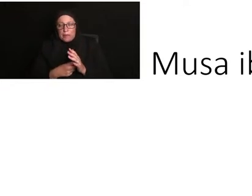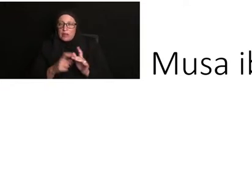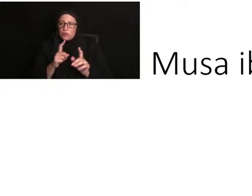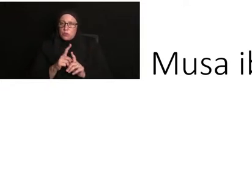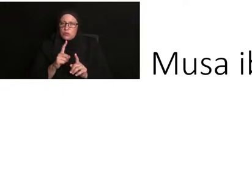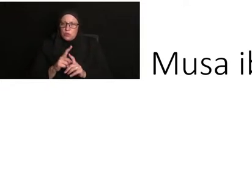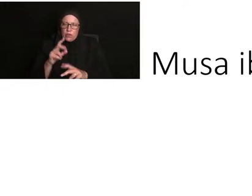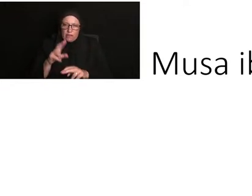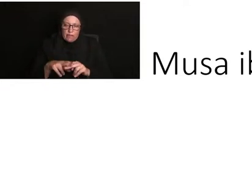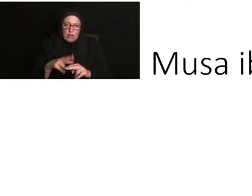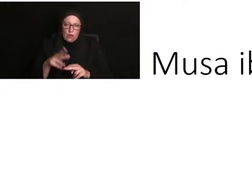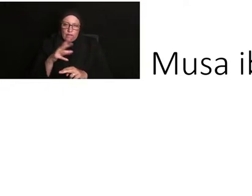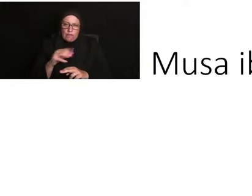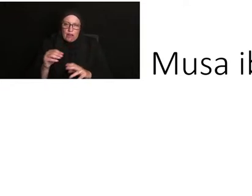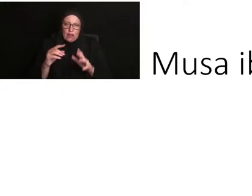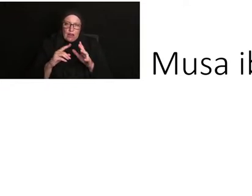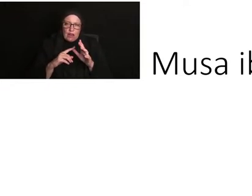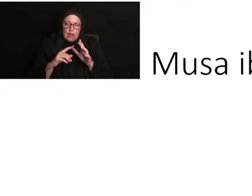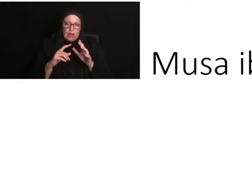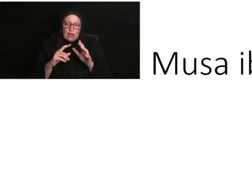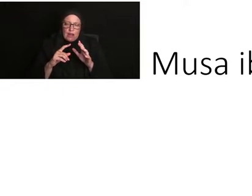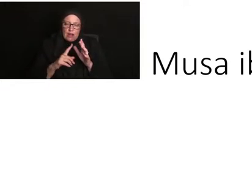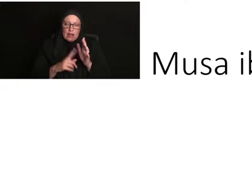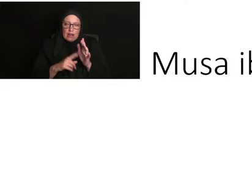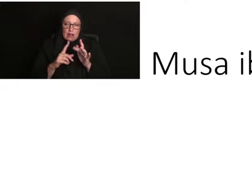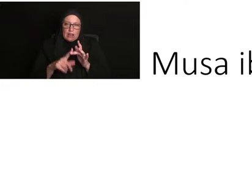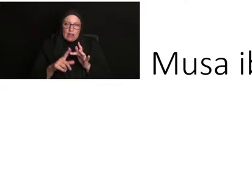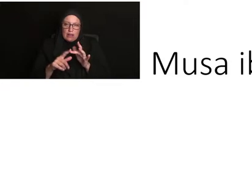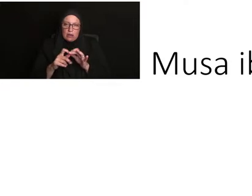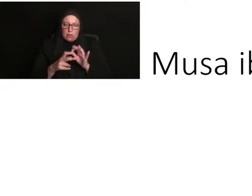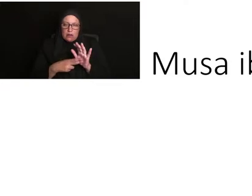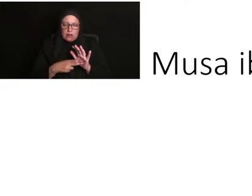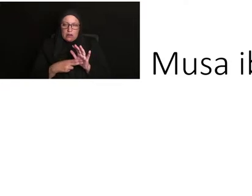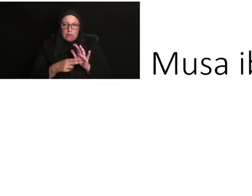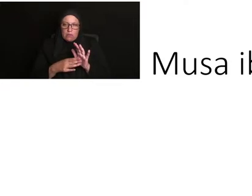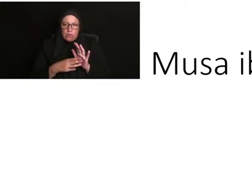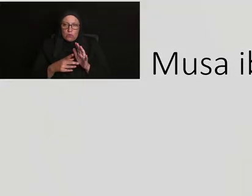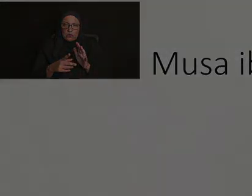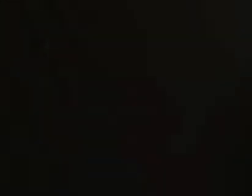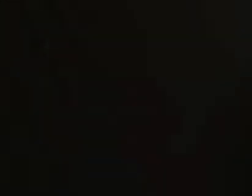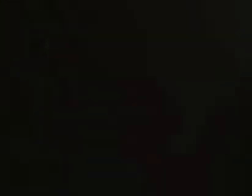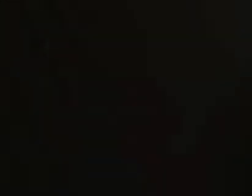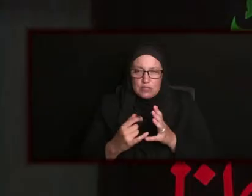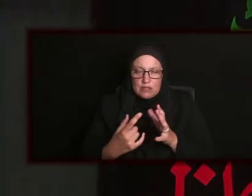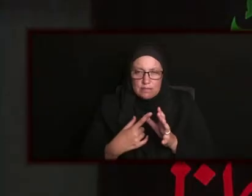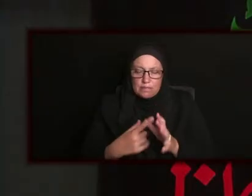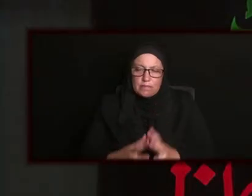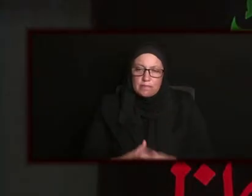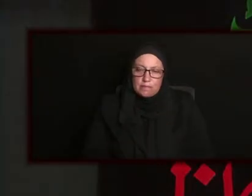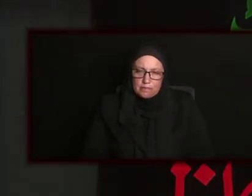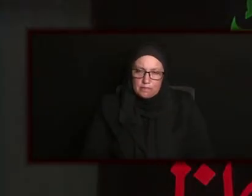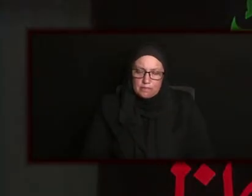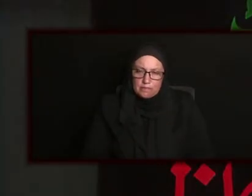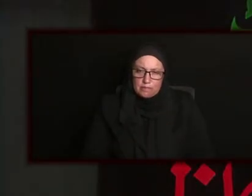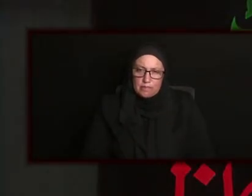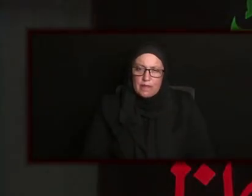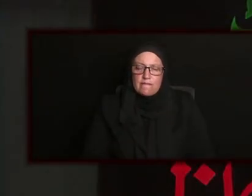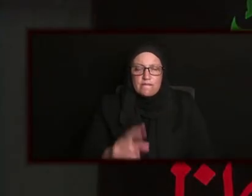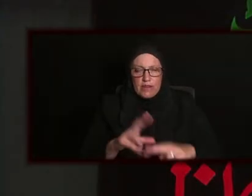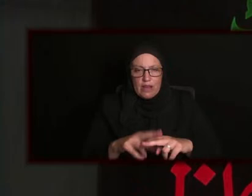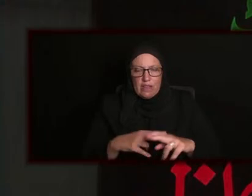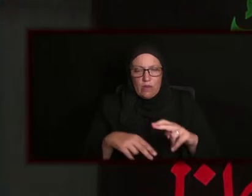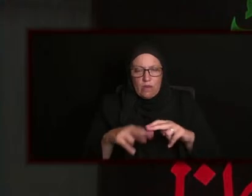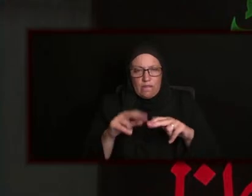that his shrine is so famous in Mashhad. And he's the father of Fatima al-Ma'suma, whose shrine is so